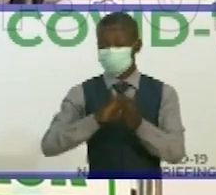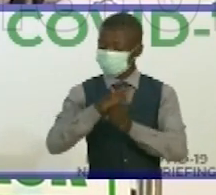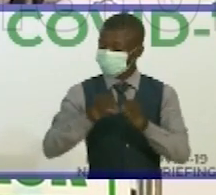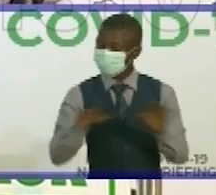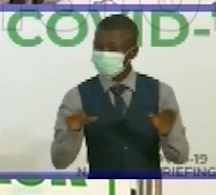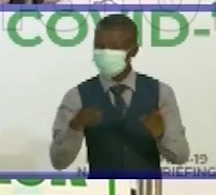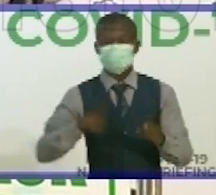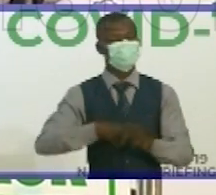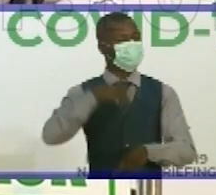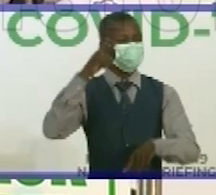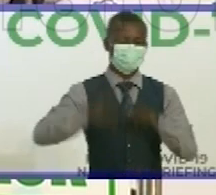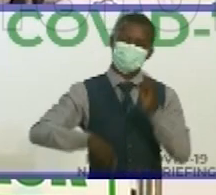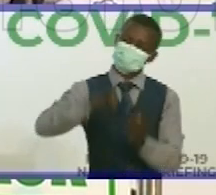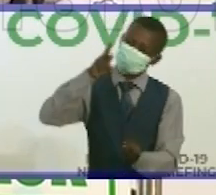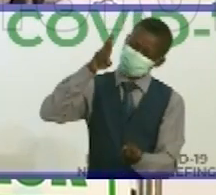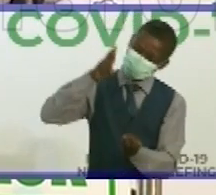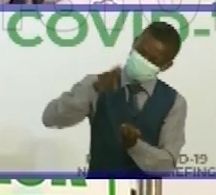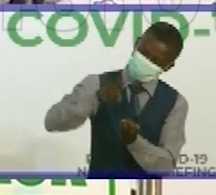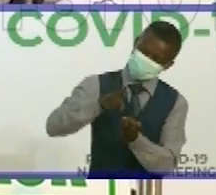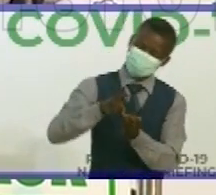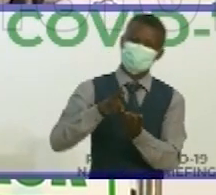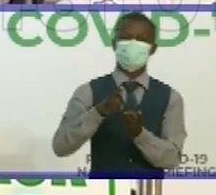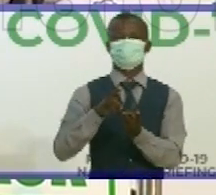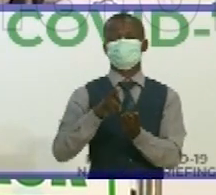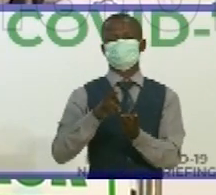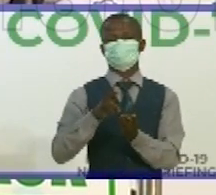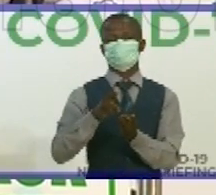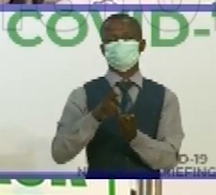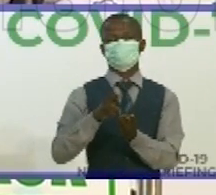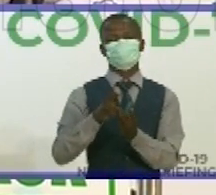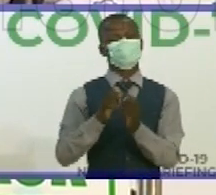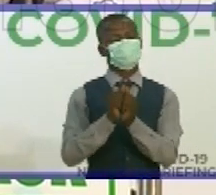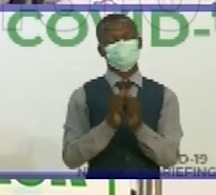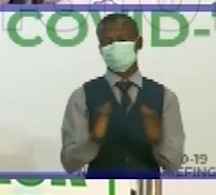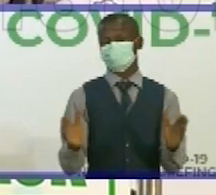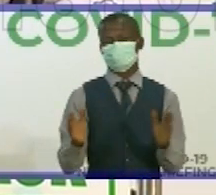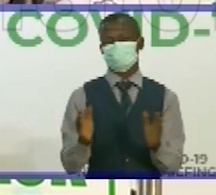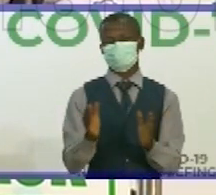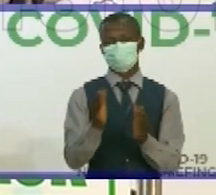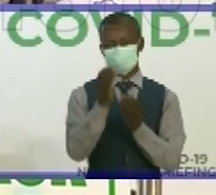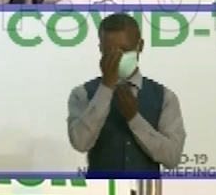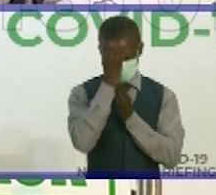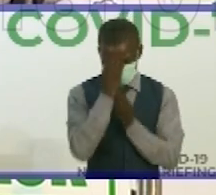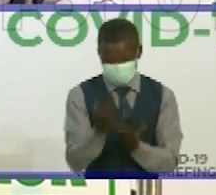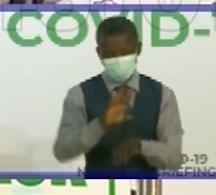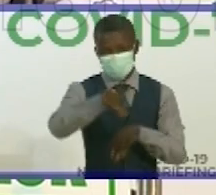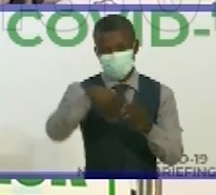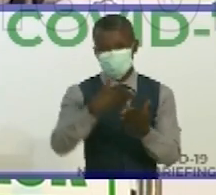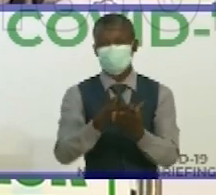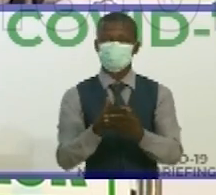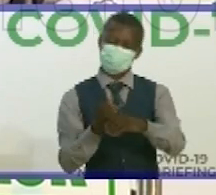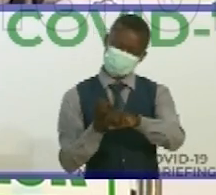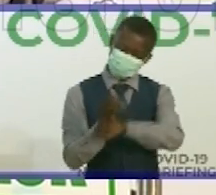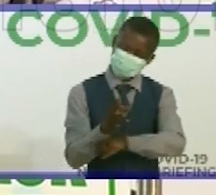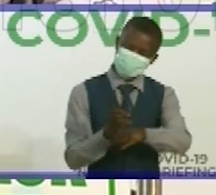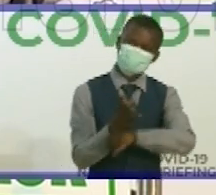cannot reduce infection rates significantly without adhering to the public health advisories,